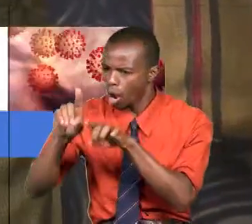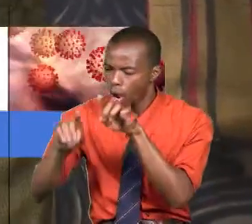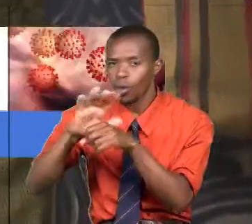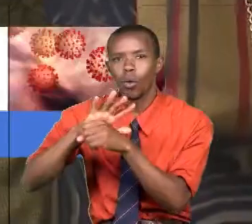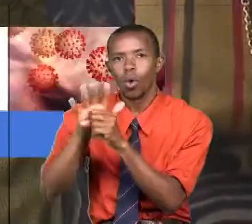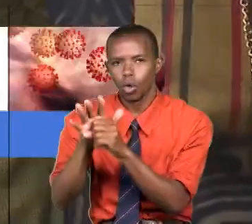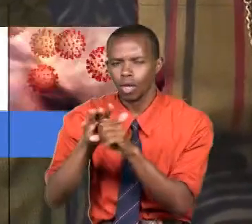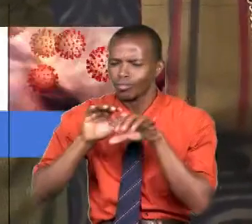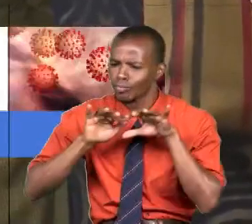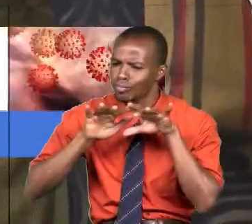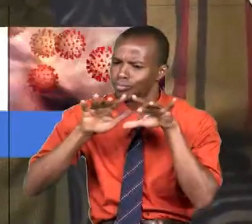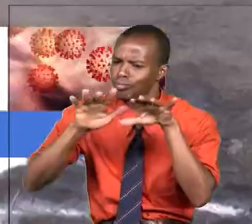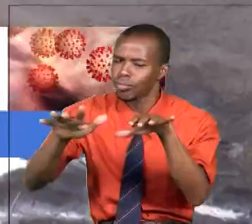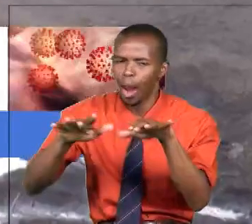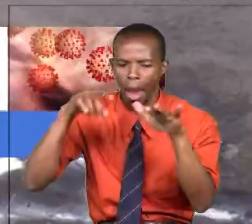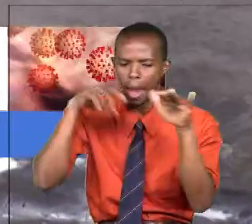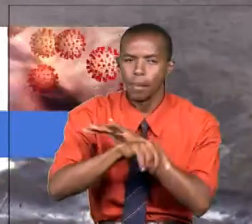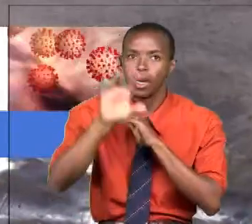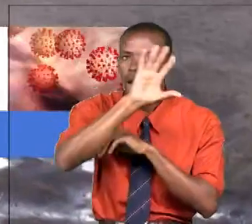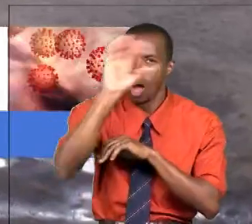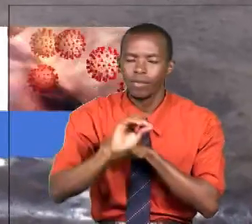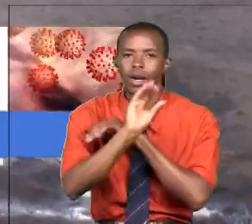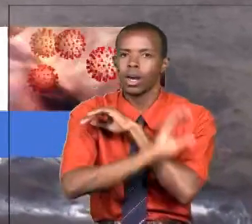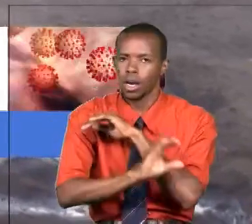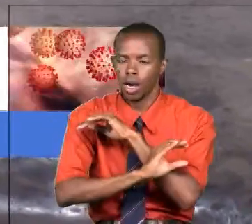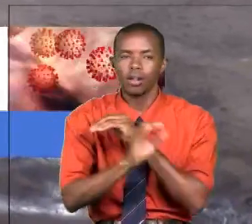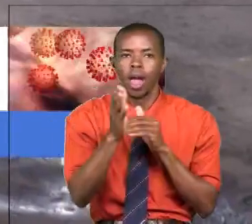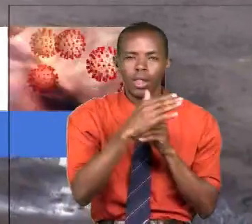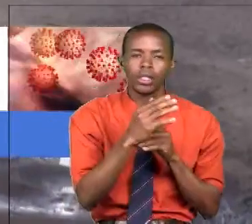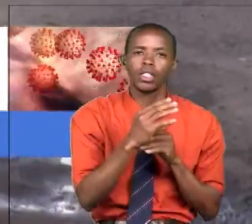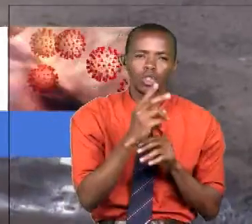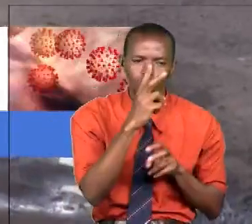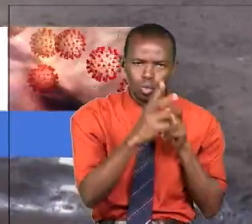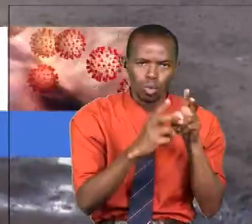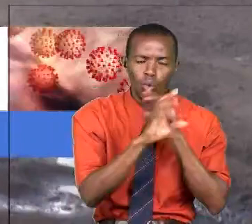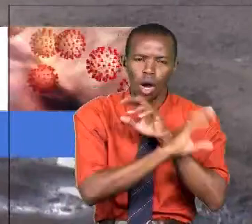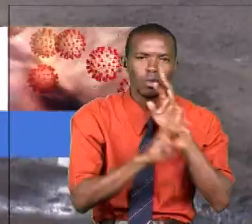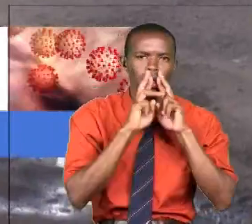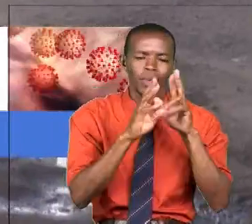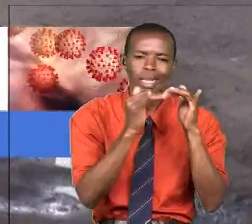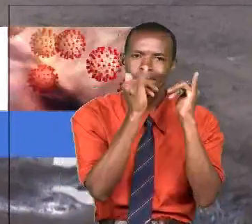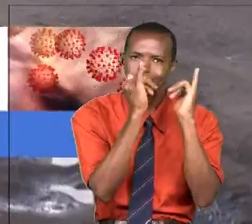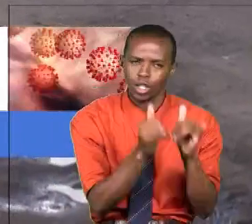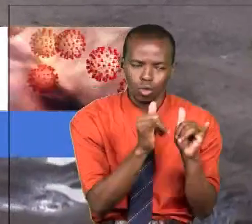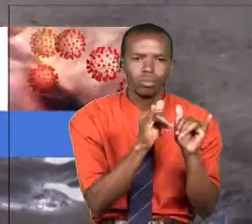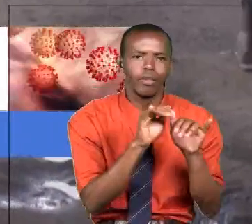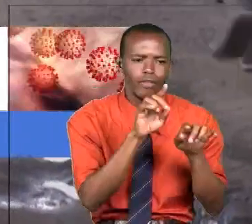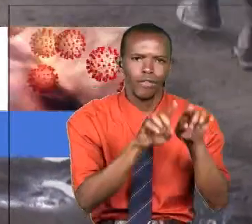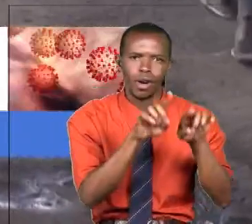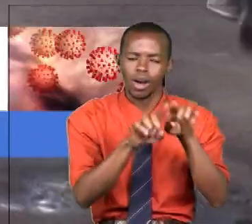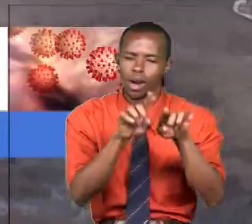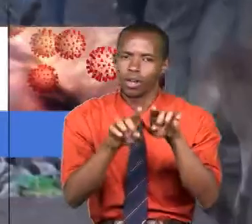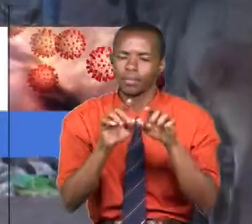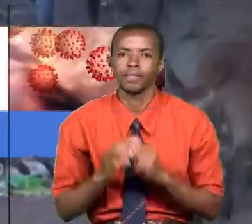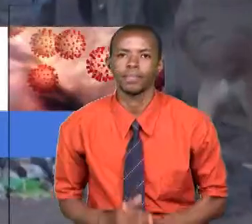coronavirus is spreading rapidly across the African continent. As of Thursday, 22 countries have reported the presence of the Omicron